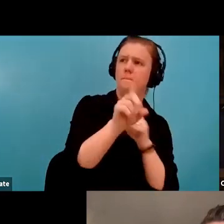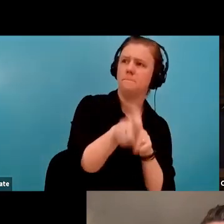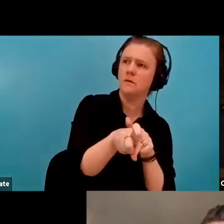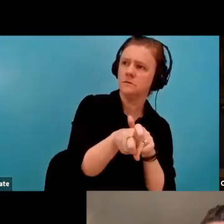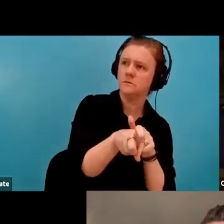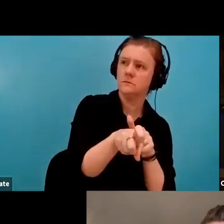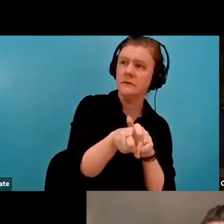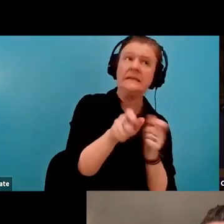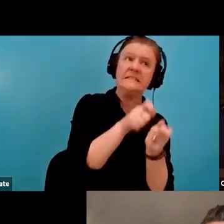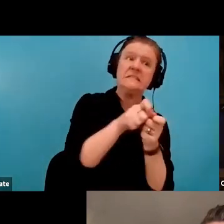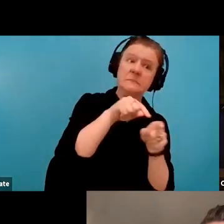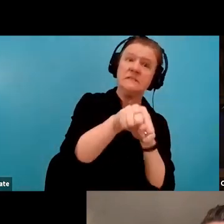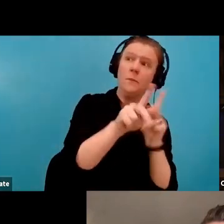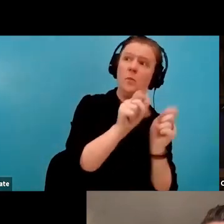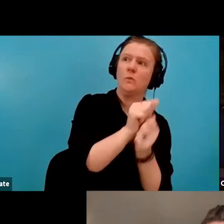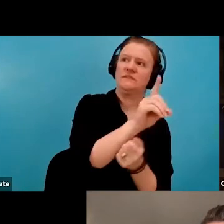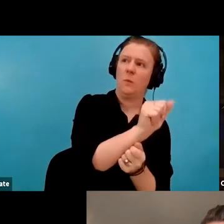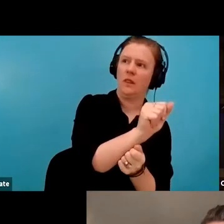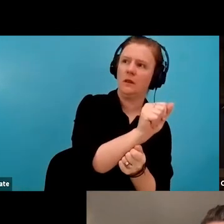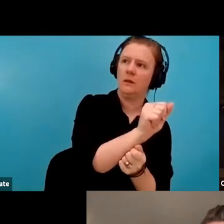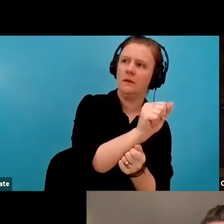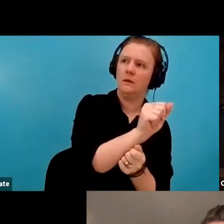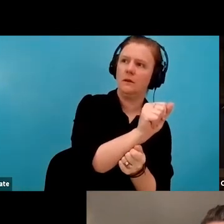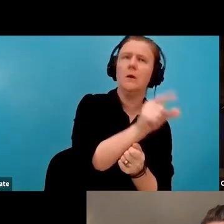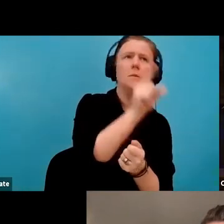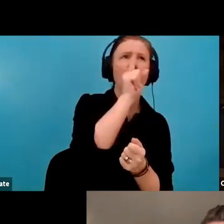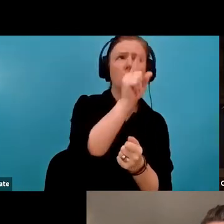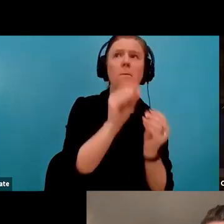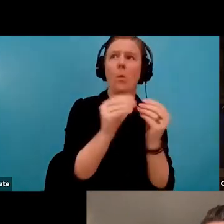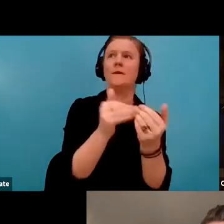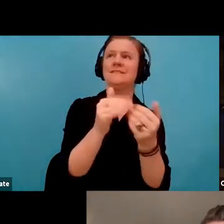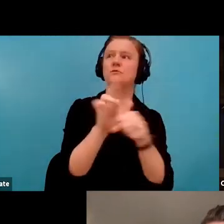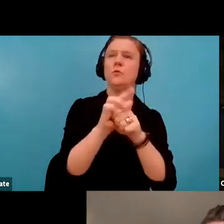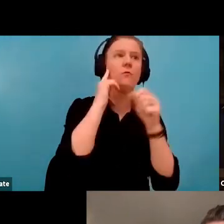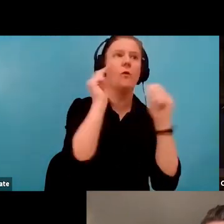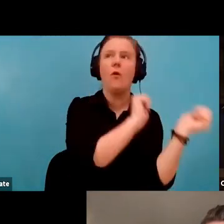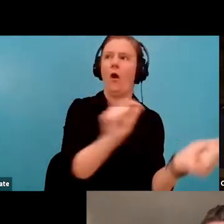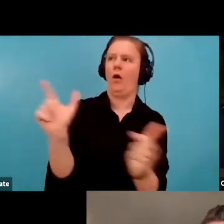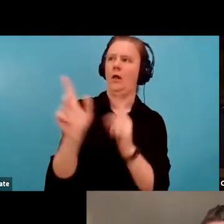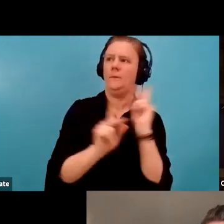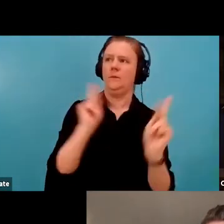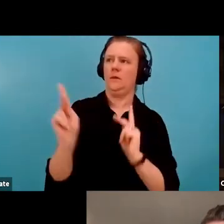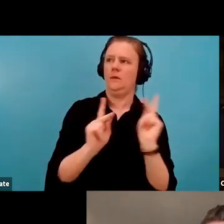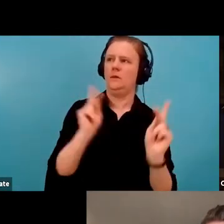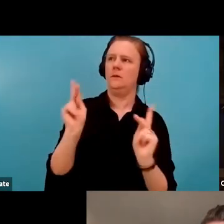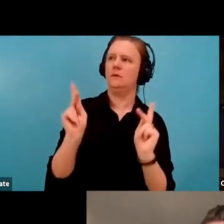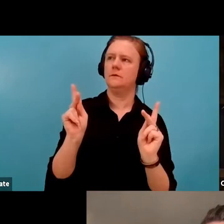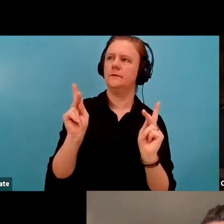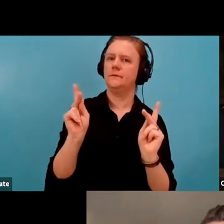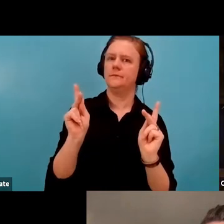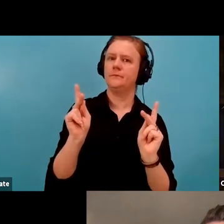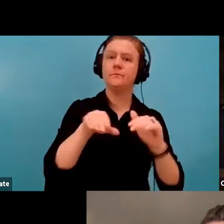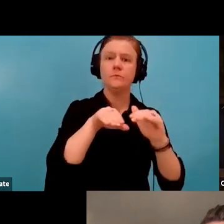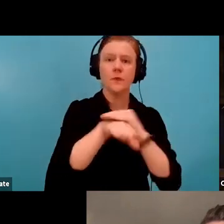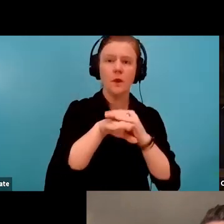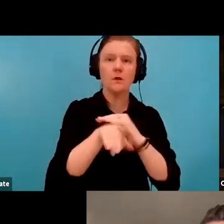especially people with disabilities. But I mean, we always try to make it easy to use, but accessibility is about making